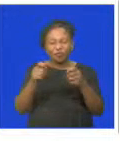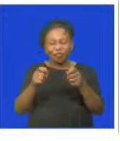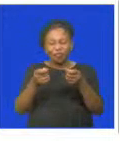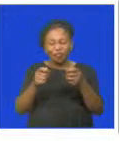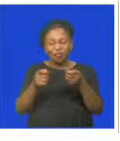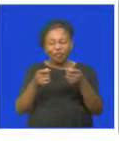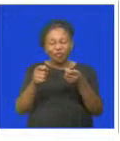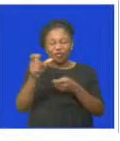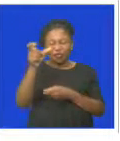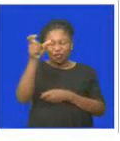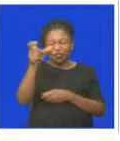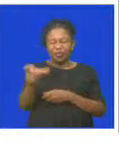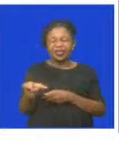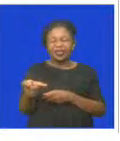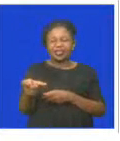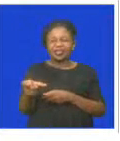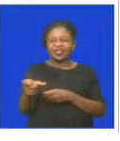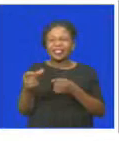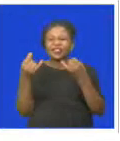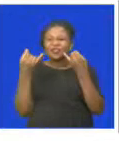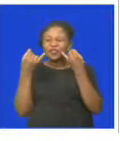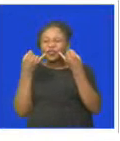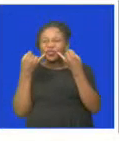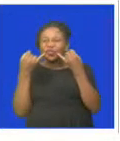a broadcaster is to inform,